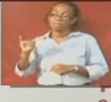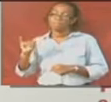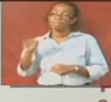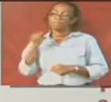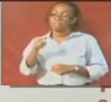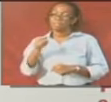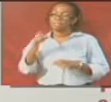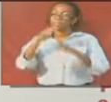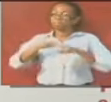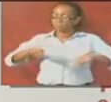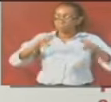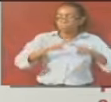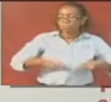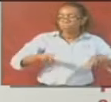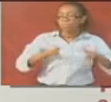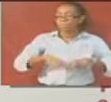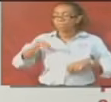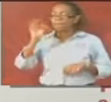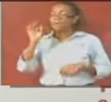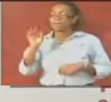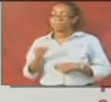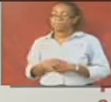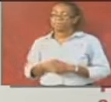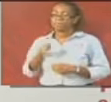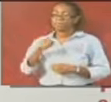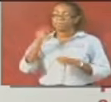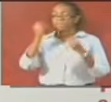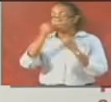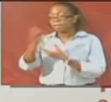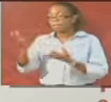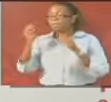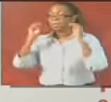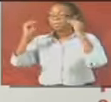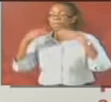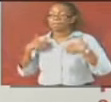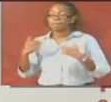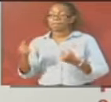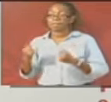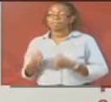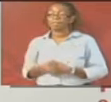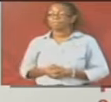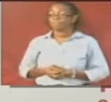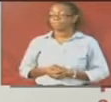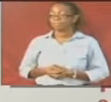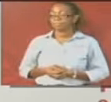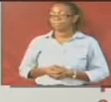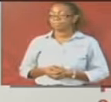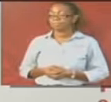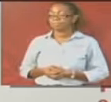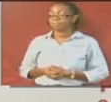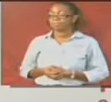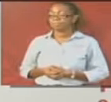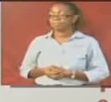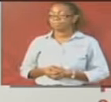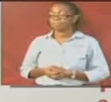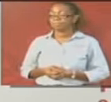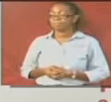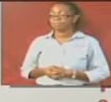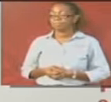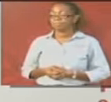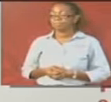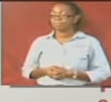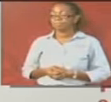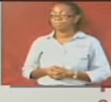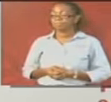Indies in collaboration with the Ministry of Health, and random samples are being done to